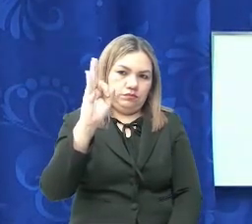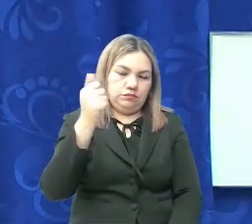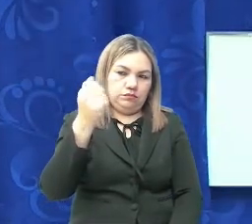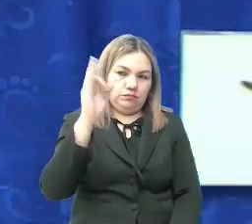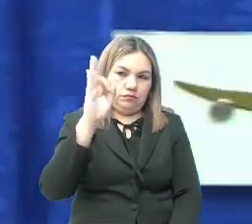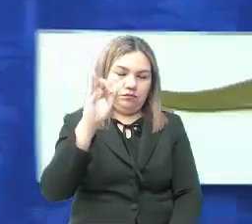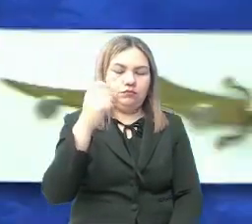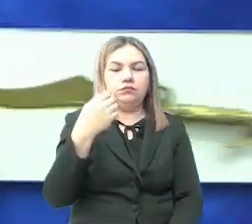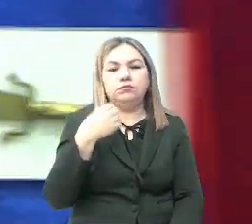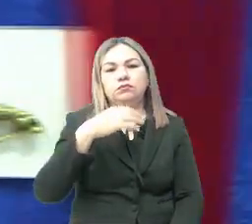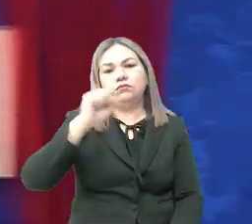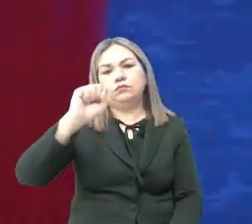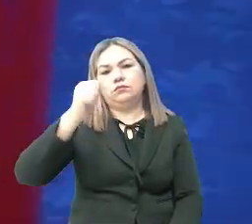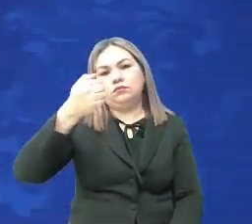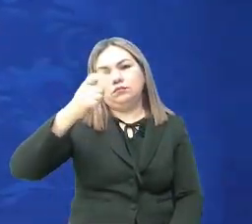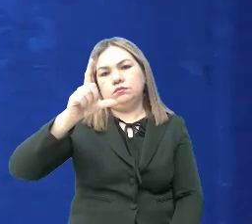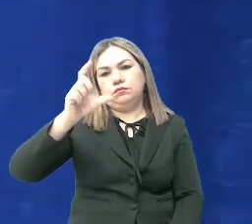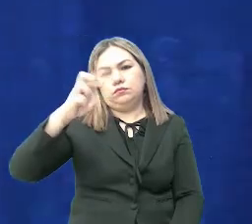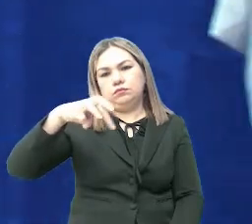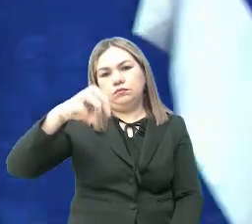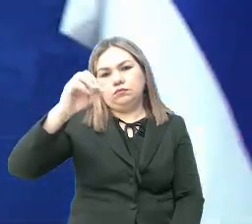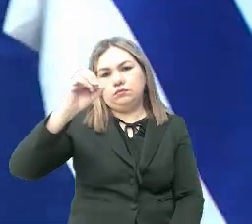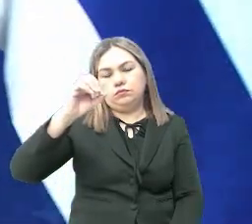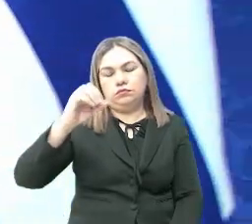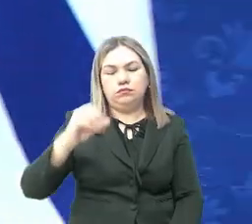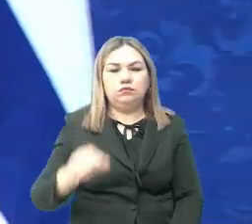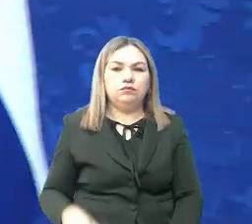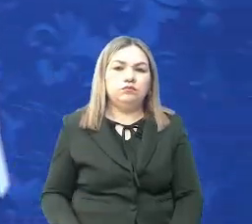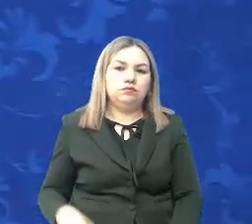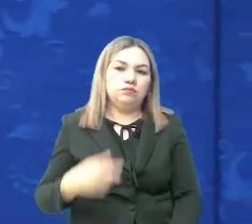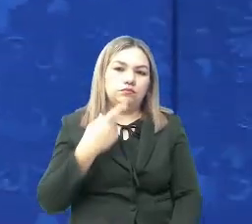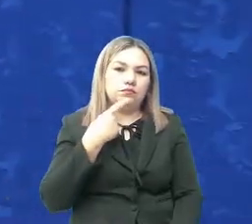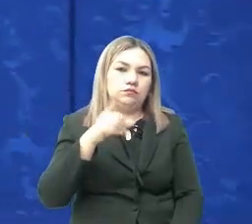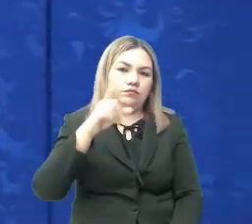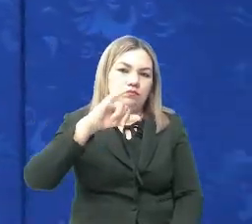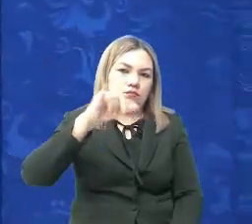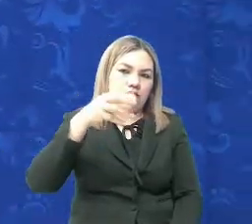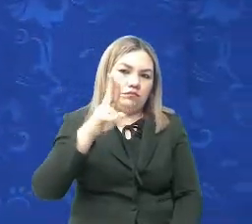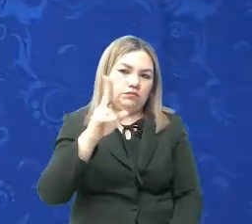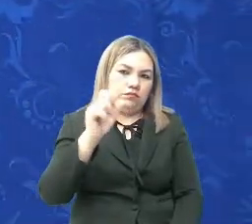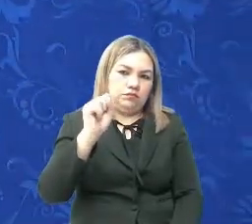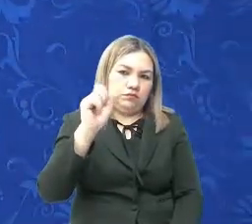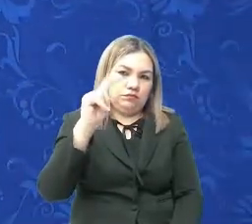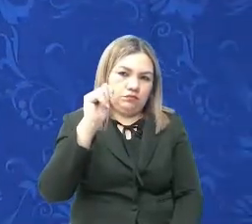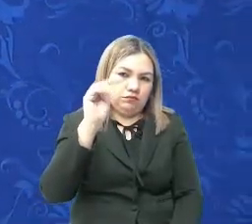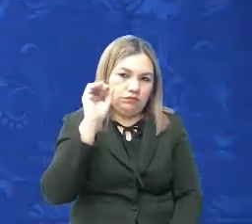says, 12, that the just will flourish like a palm tree and will,